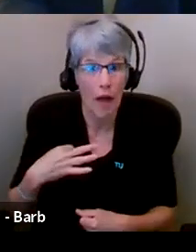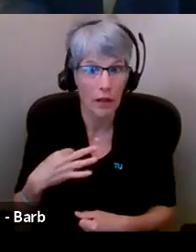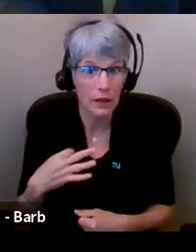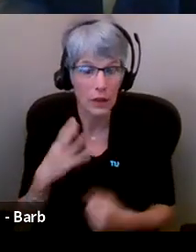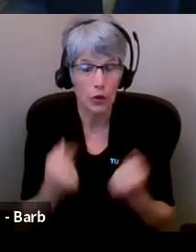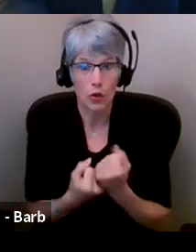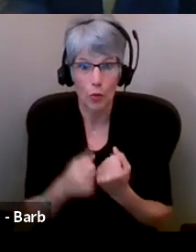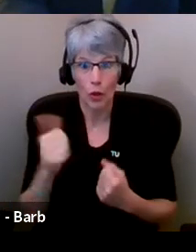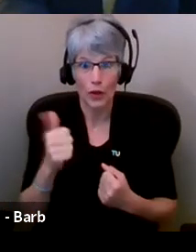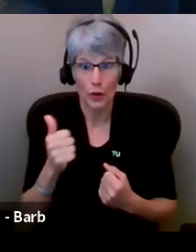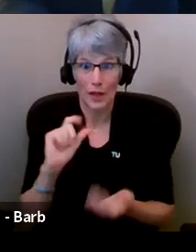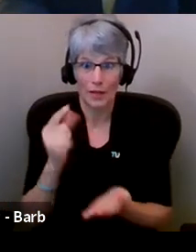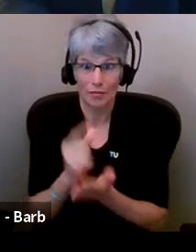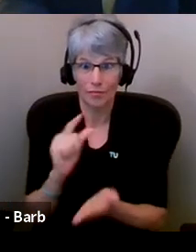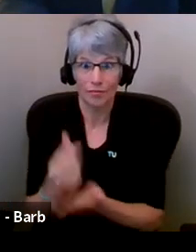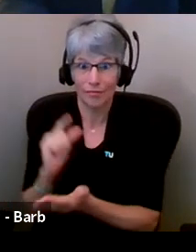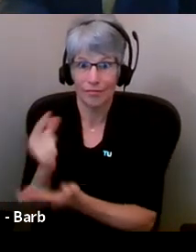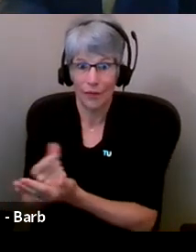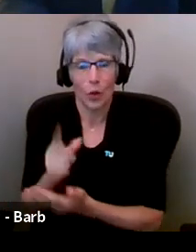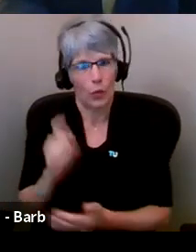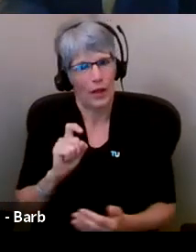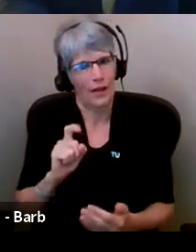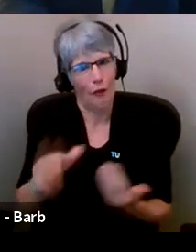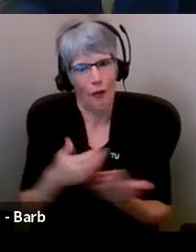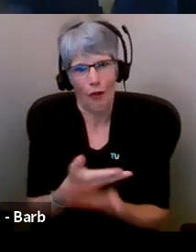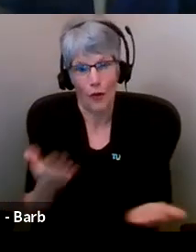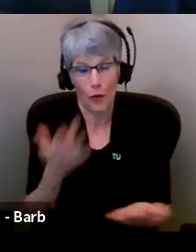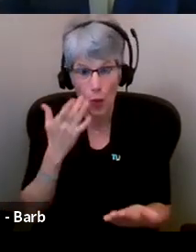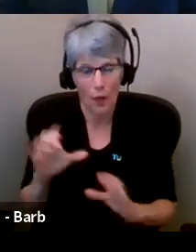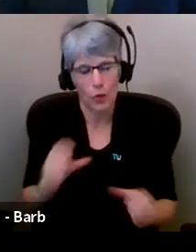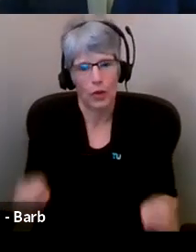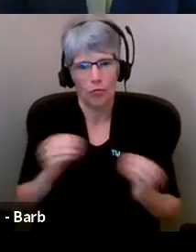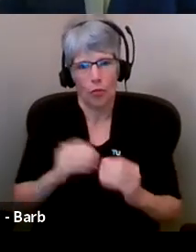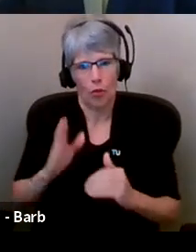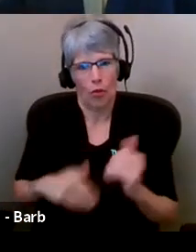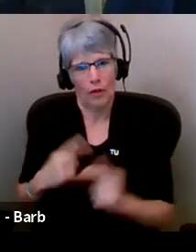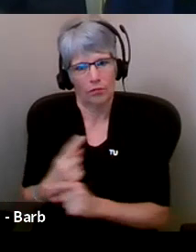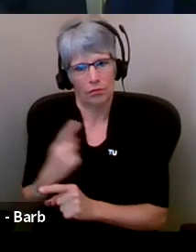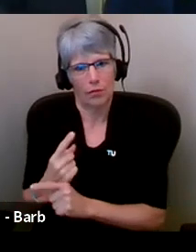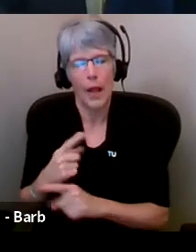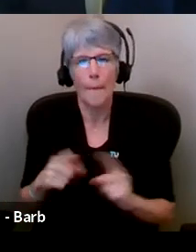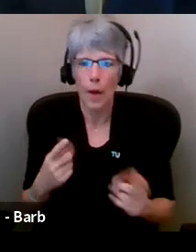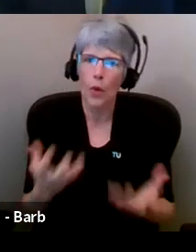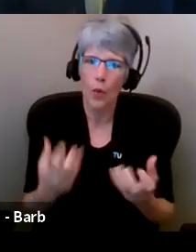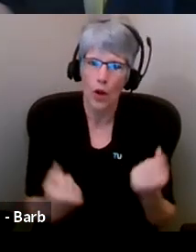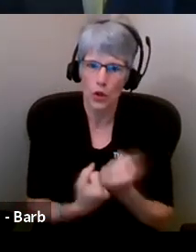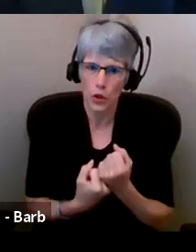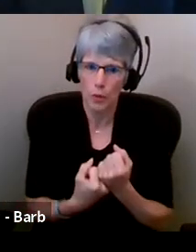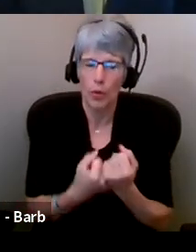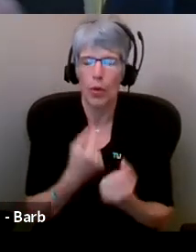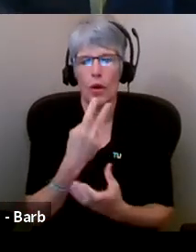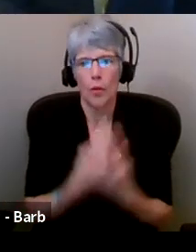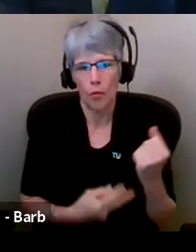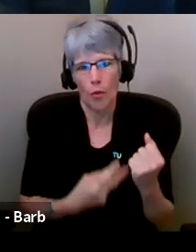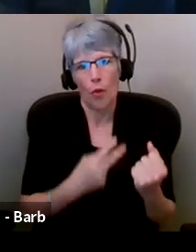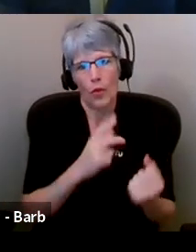commencements. We need each and every one of you, because we're doing so many more than as usual. But we wanted to support both graduation